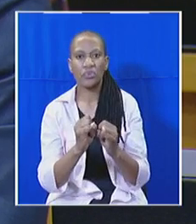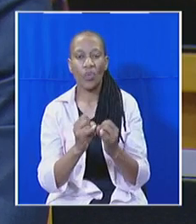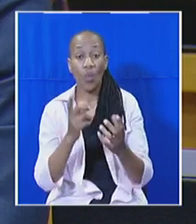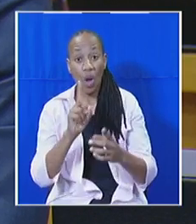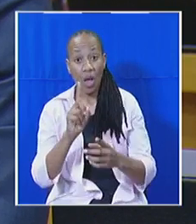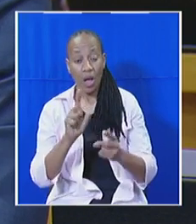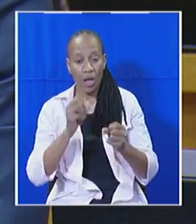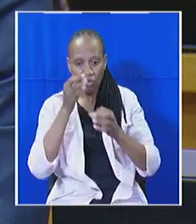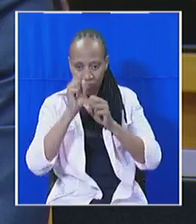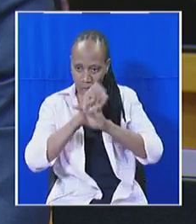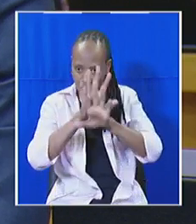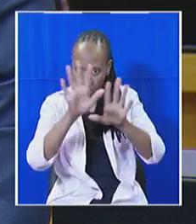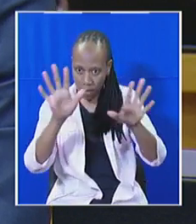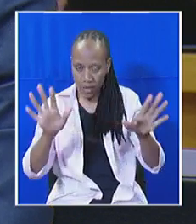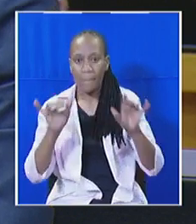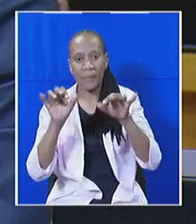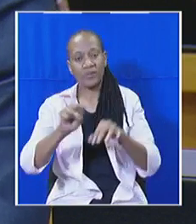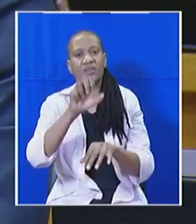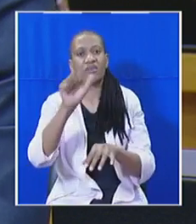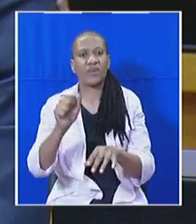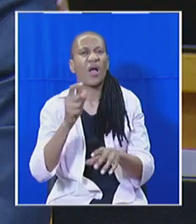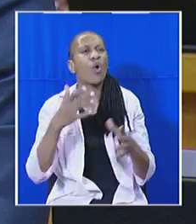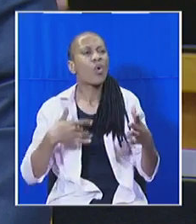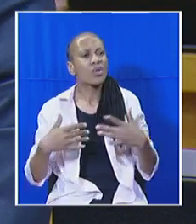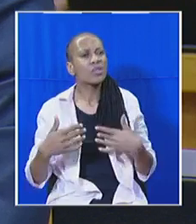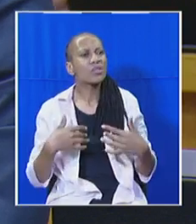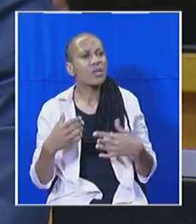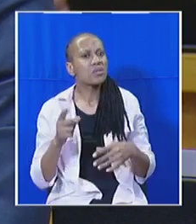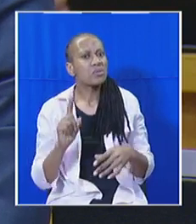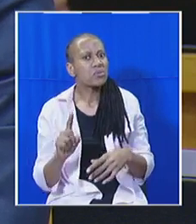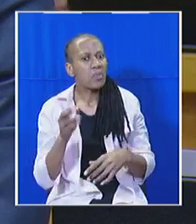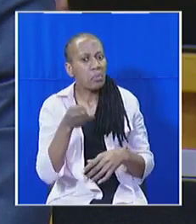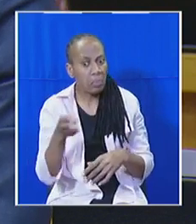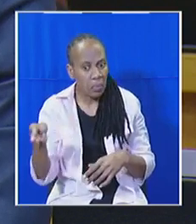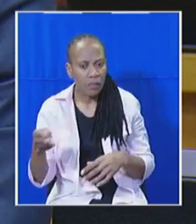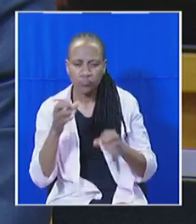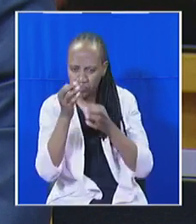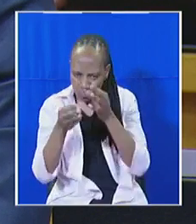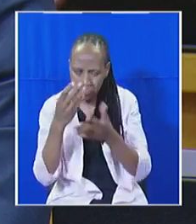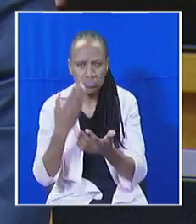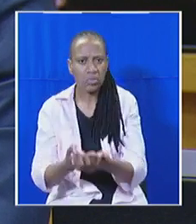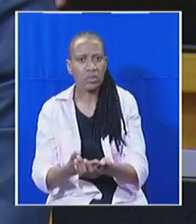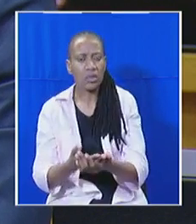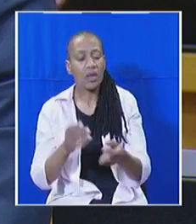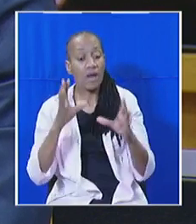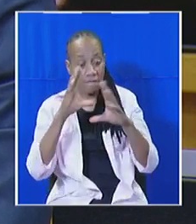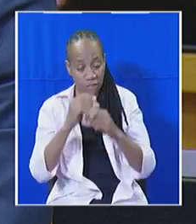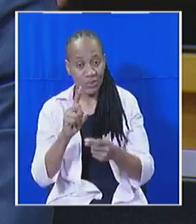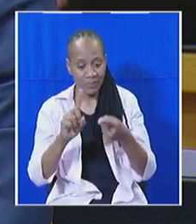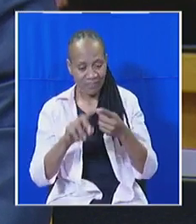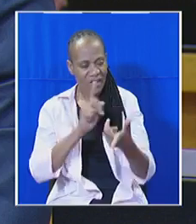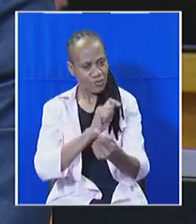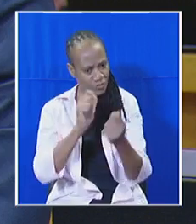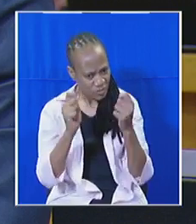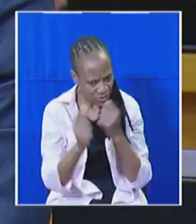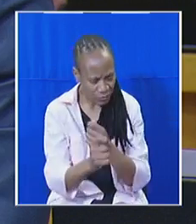the issues before the nation in terms of the concerns which are genuine about transformation and the fact that we need to